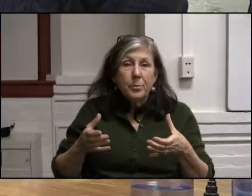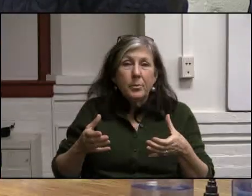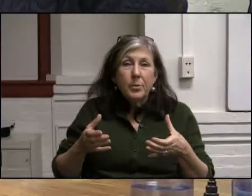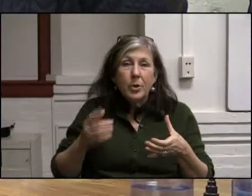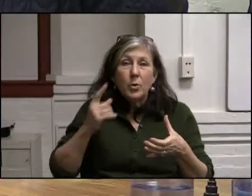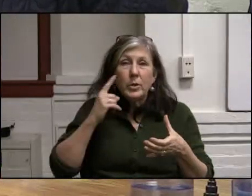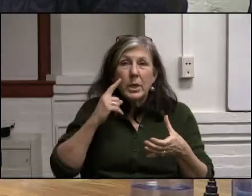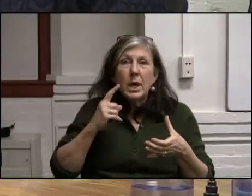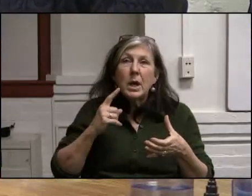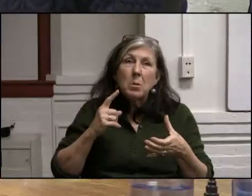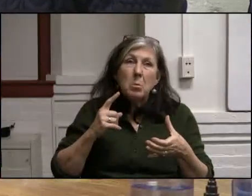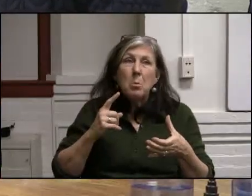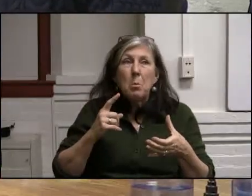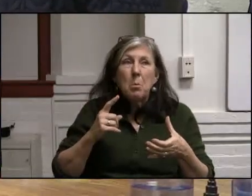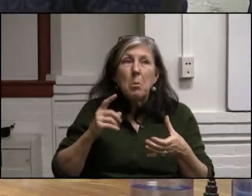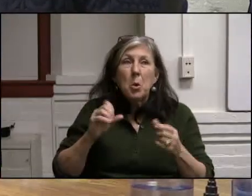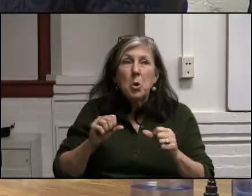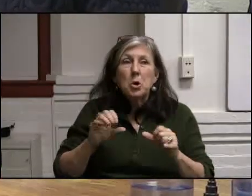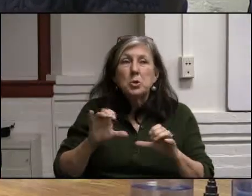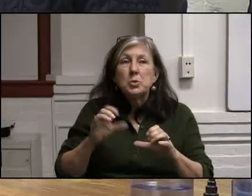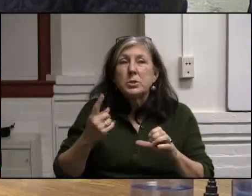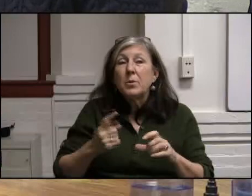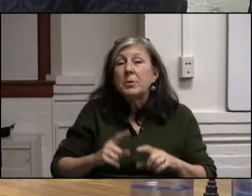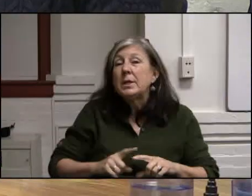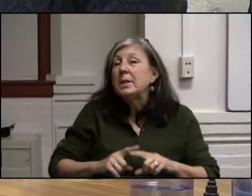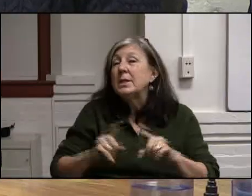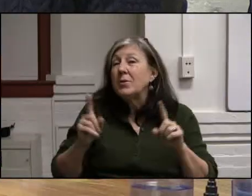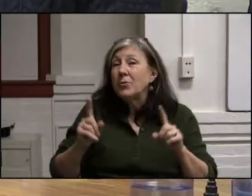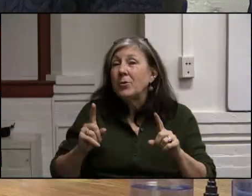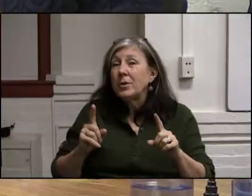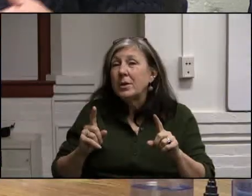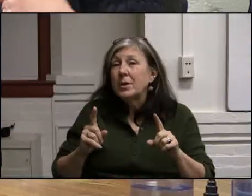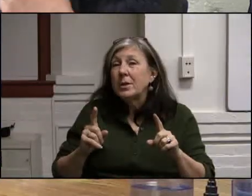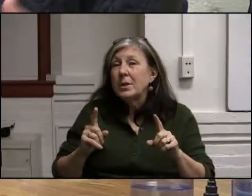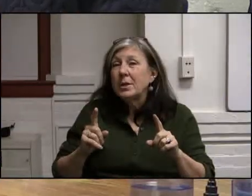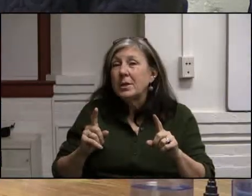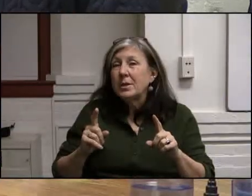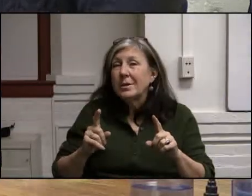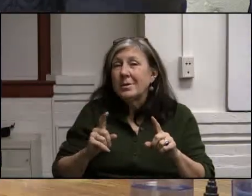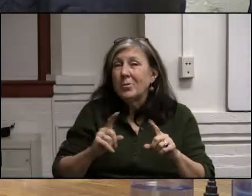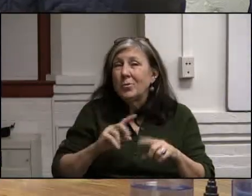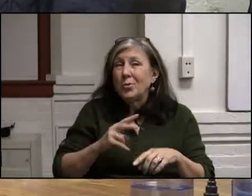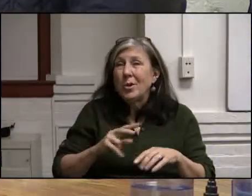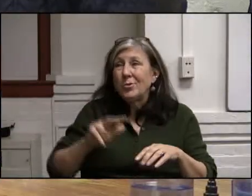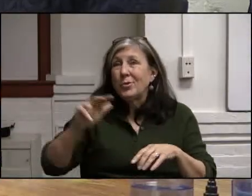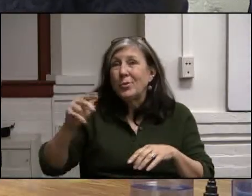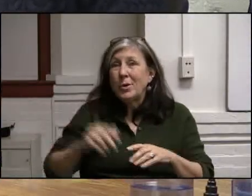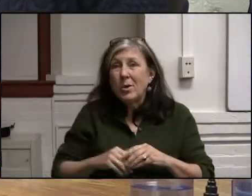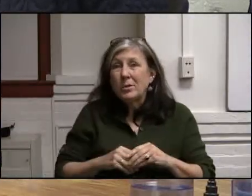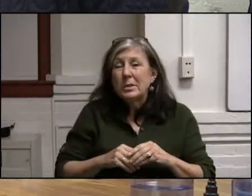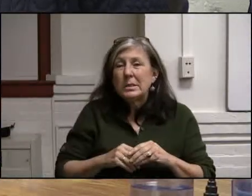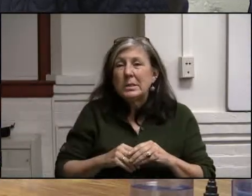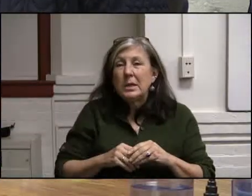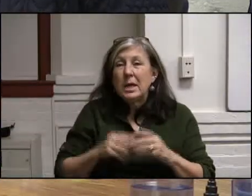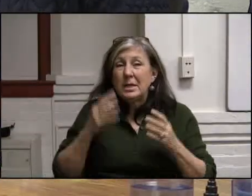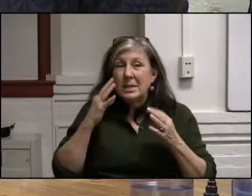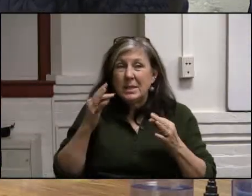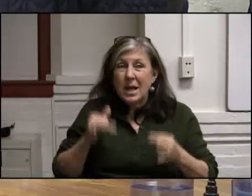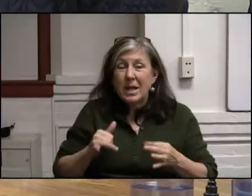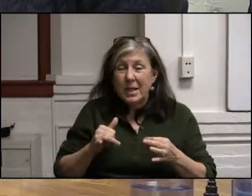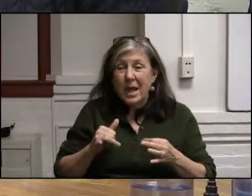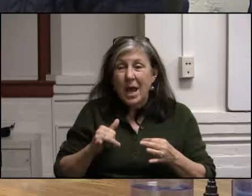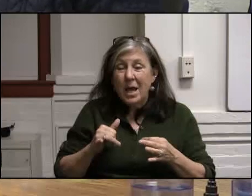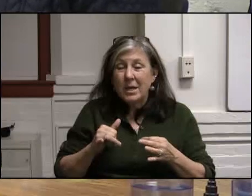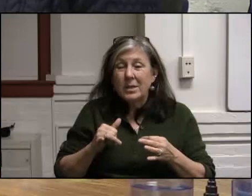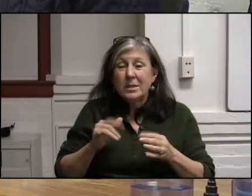there's room to maybe do something different, that deciding that in one evening in the midst of all the rest of this